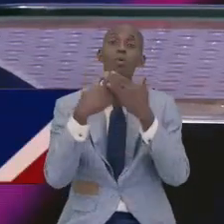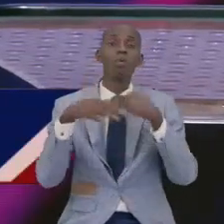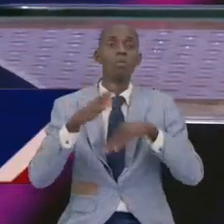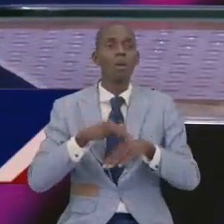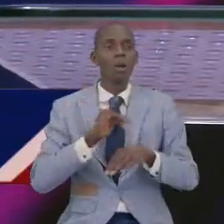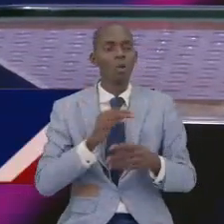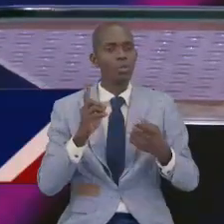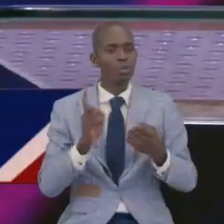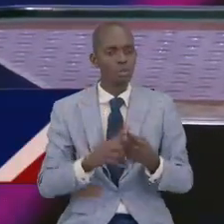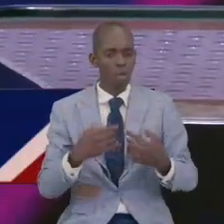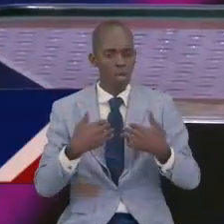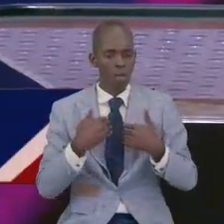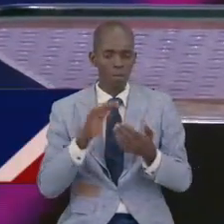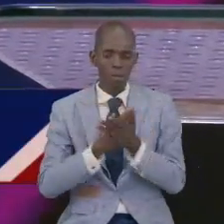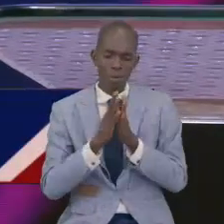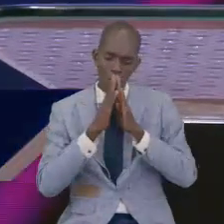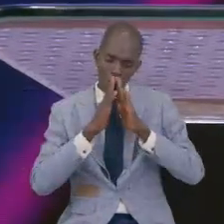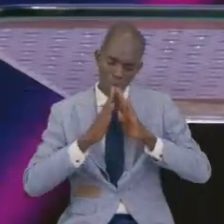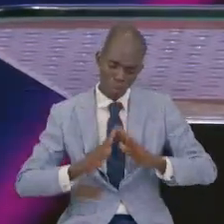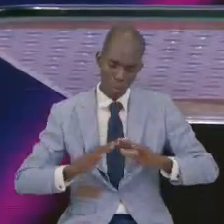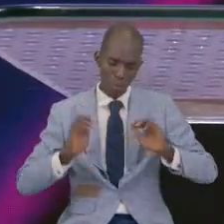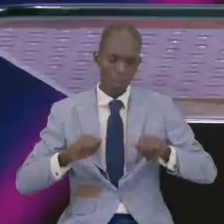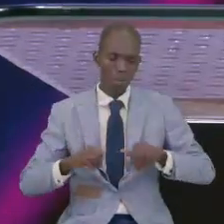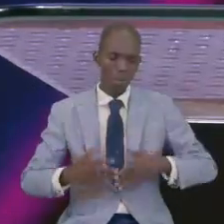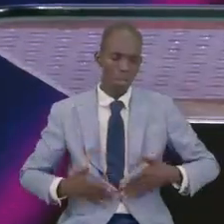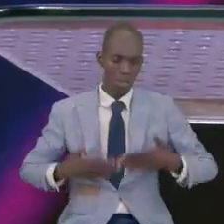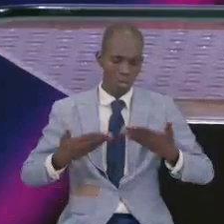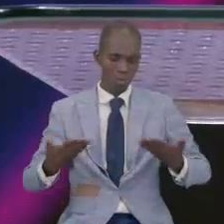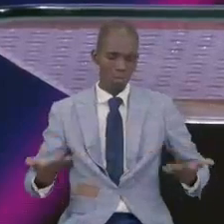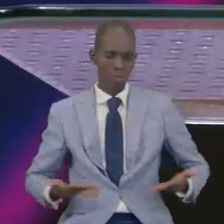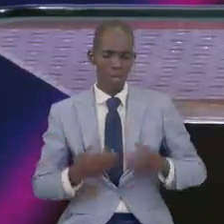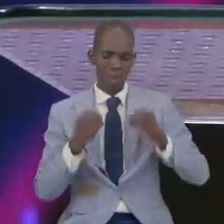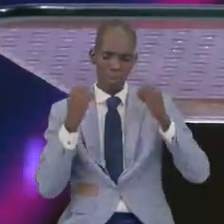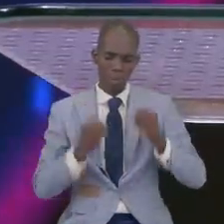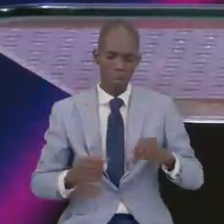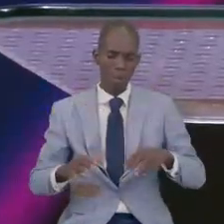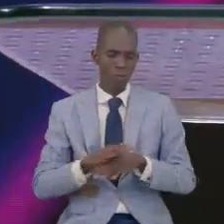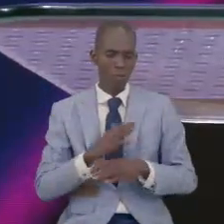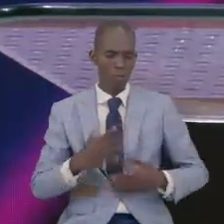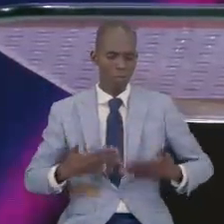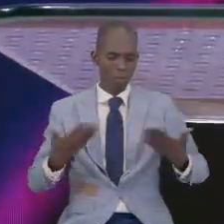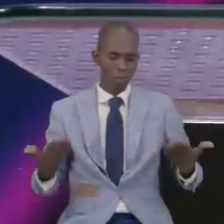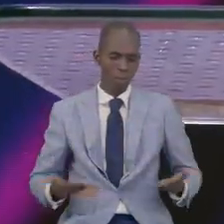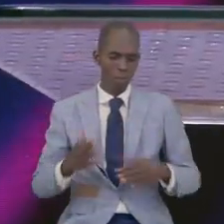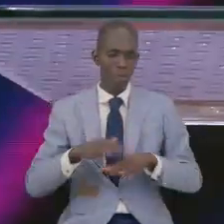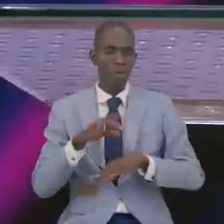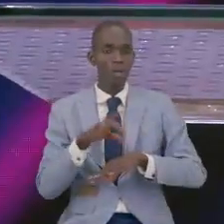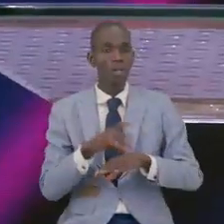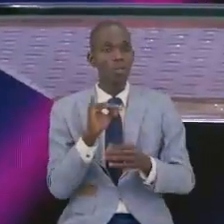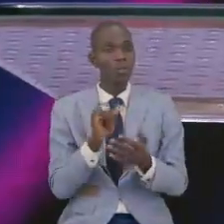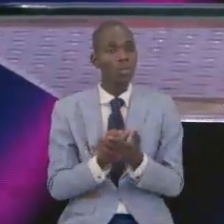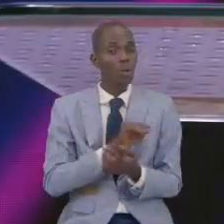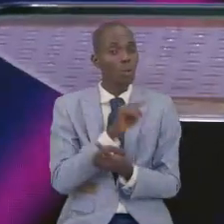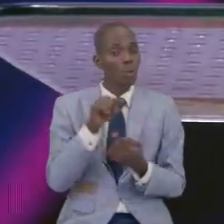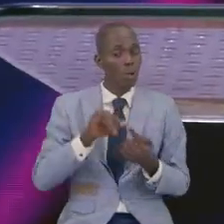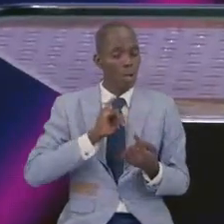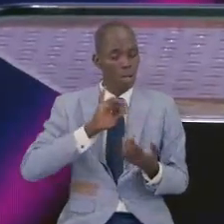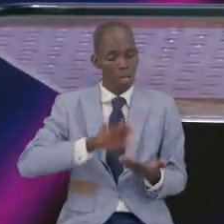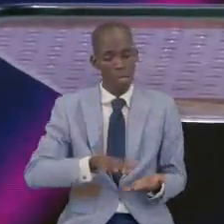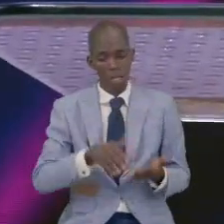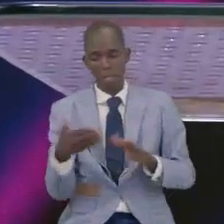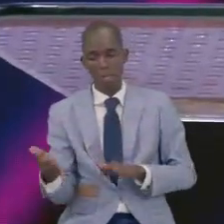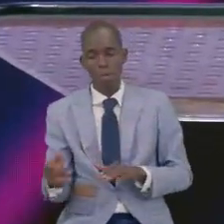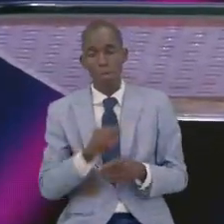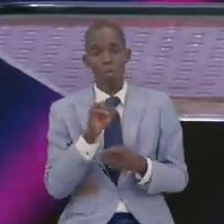peaceful life here, a pure life here, a powerful life, an overcoming life here, so that when I die or when